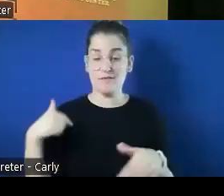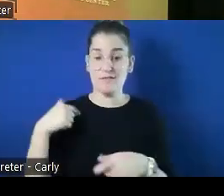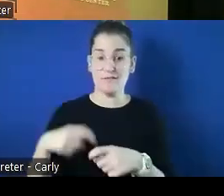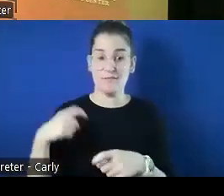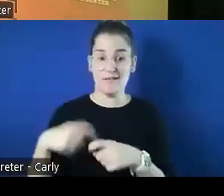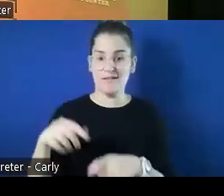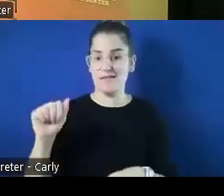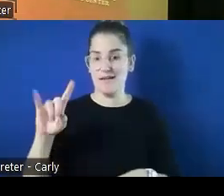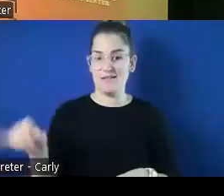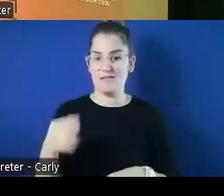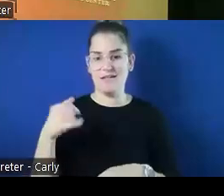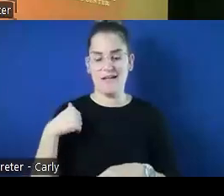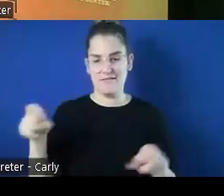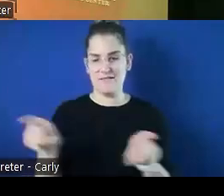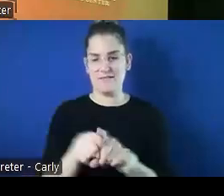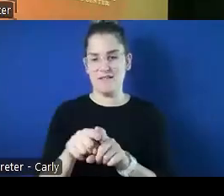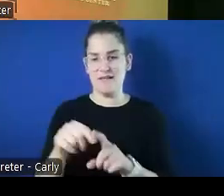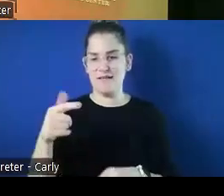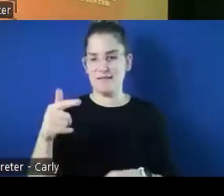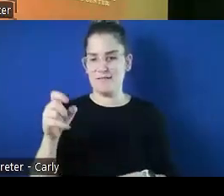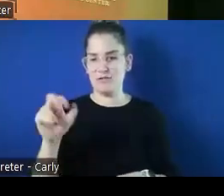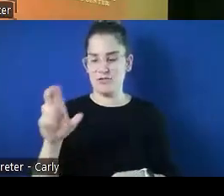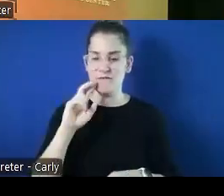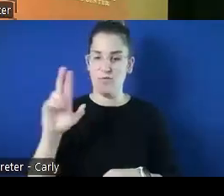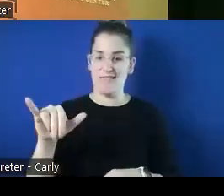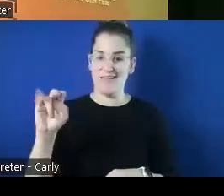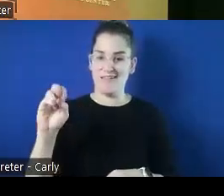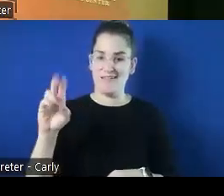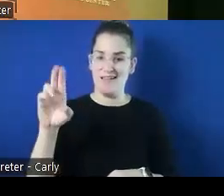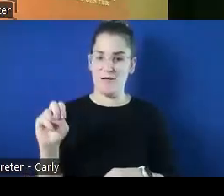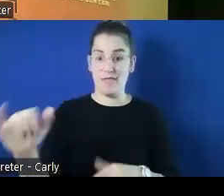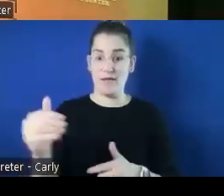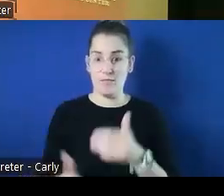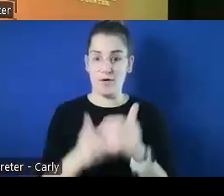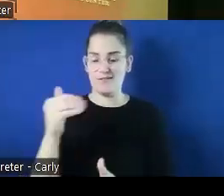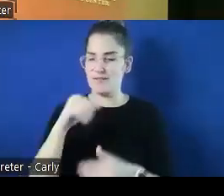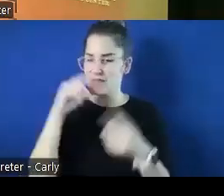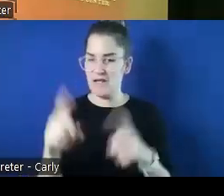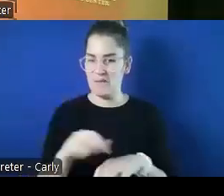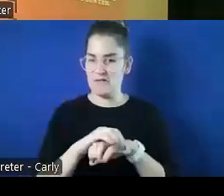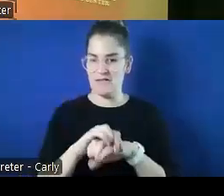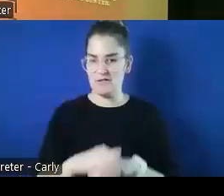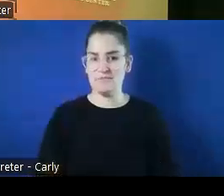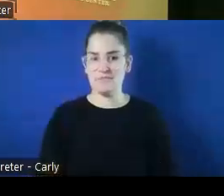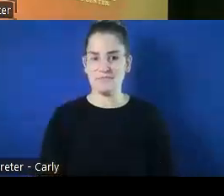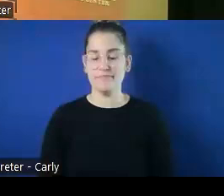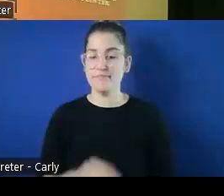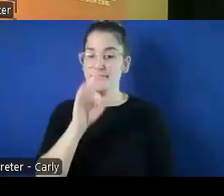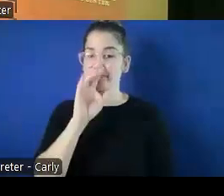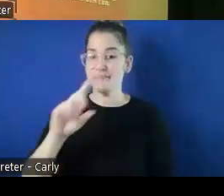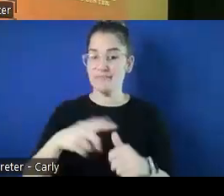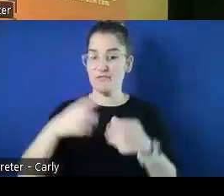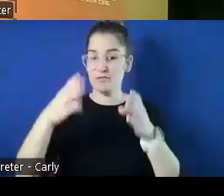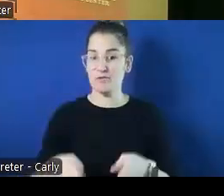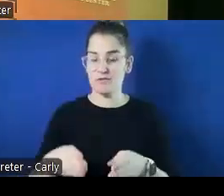adjectives must have the same gender as the noun it describes. This grammatical process does not exist in English. When speaking in the first